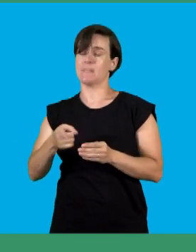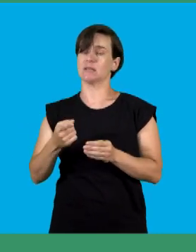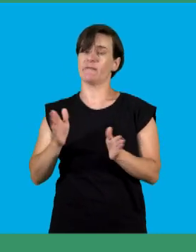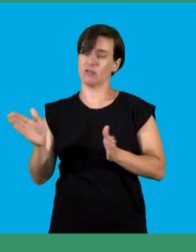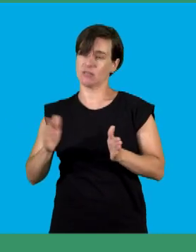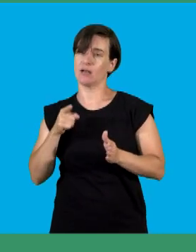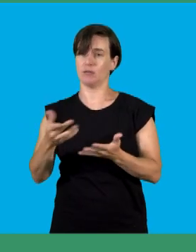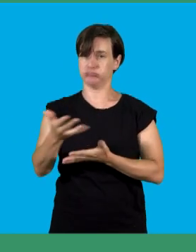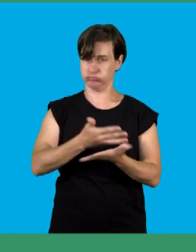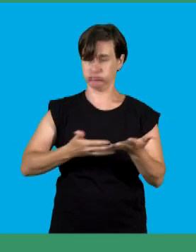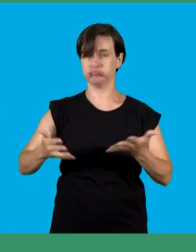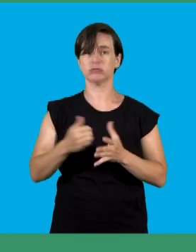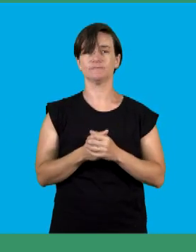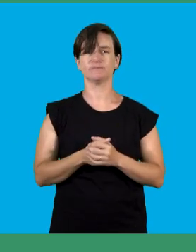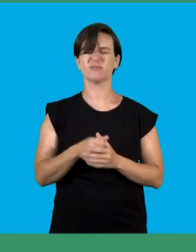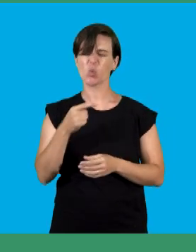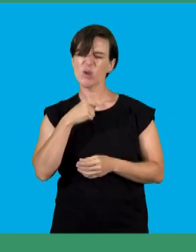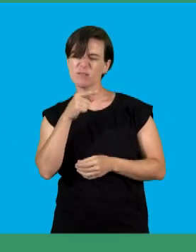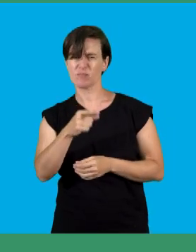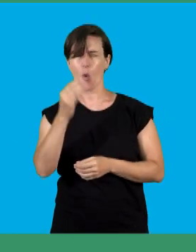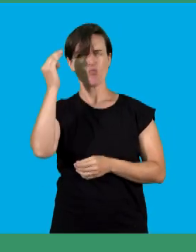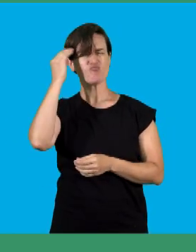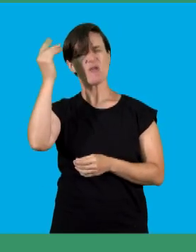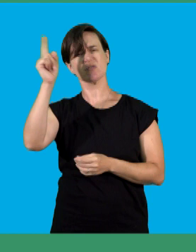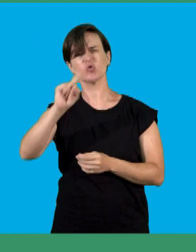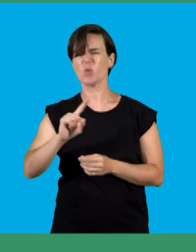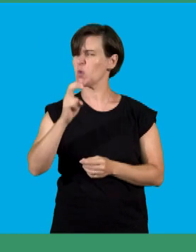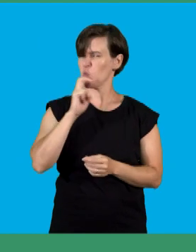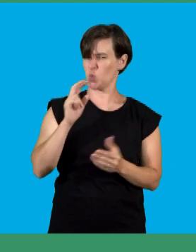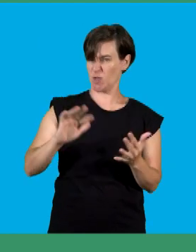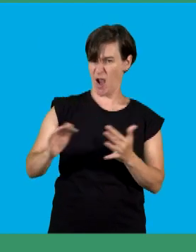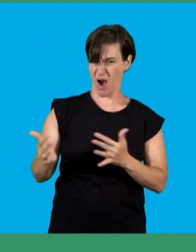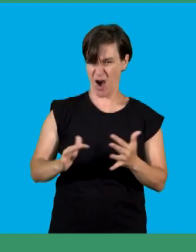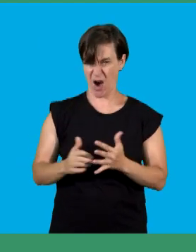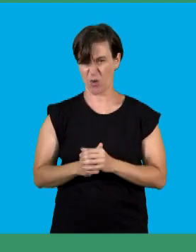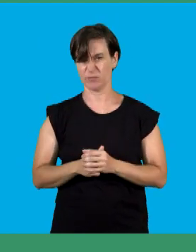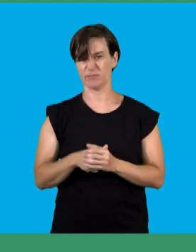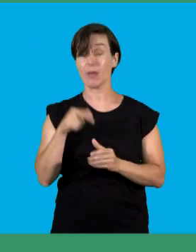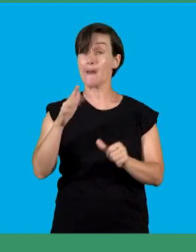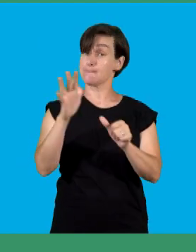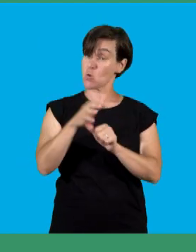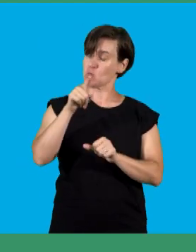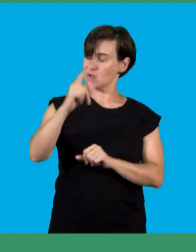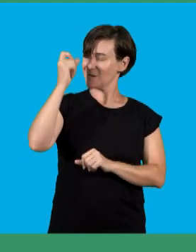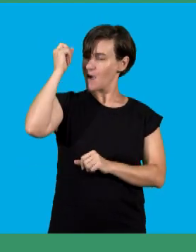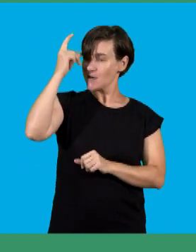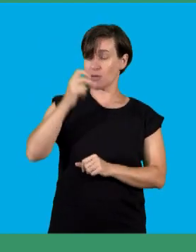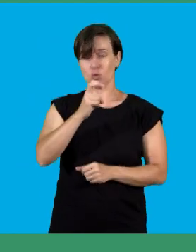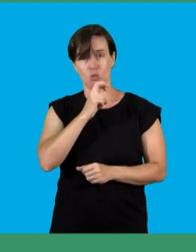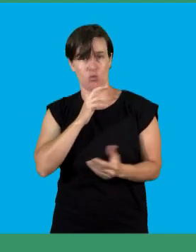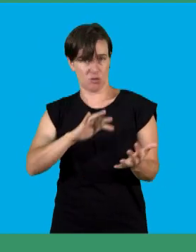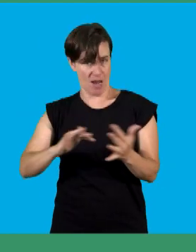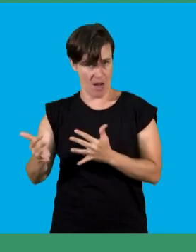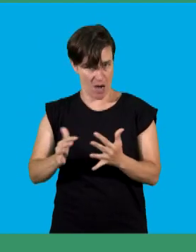All right, now how do we put it to use? How do we apply brainstorming? It's very important that you understand the application in as much as